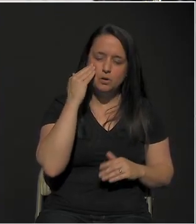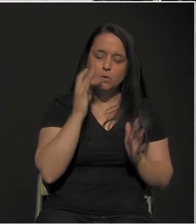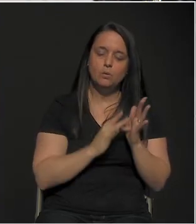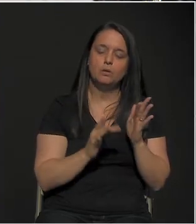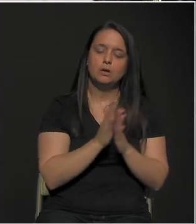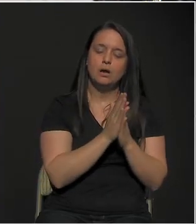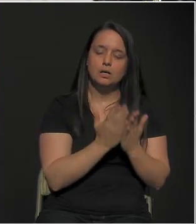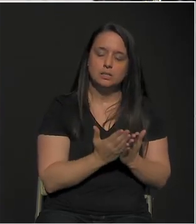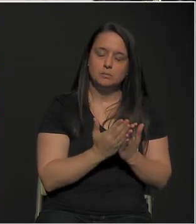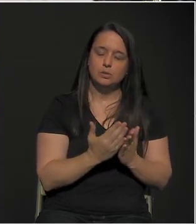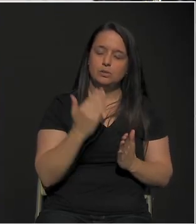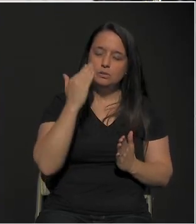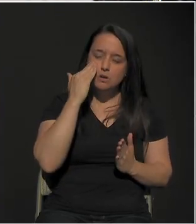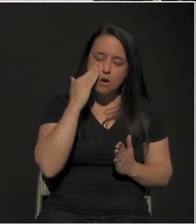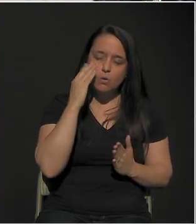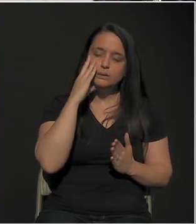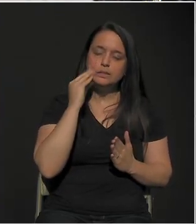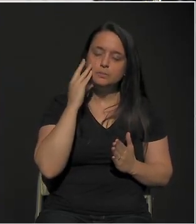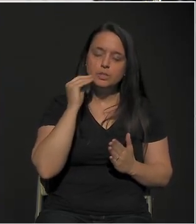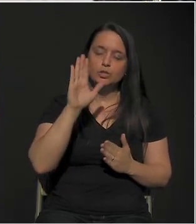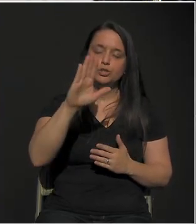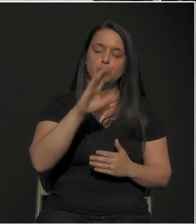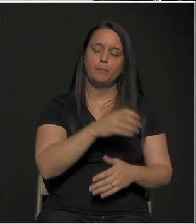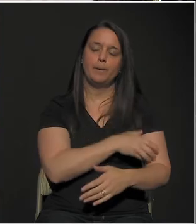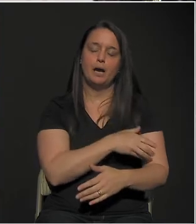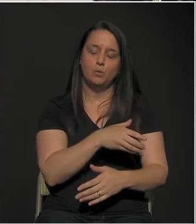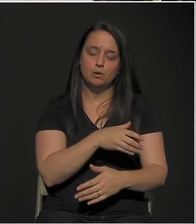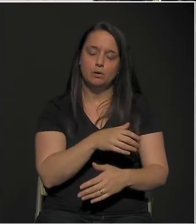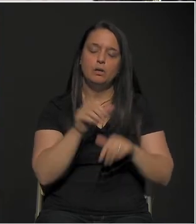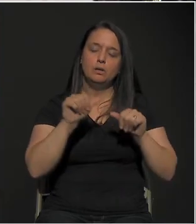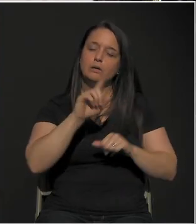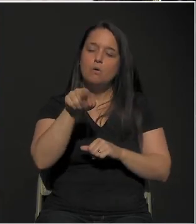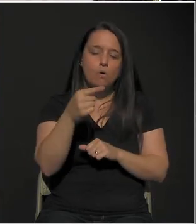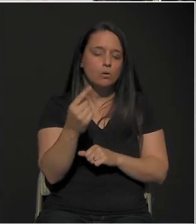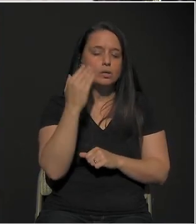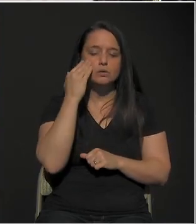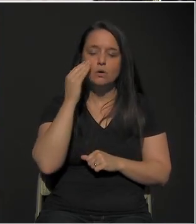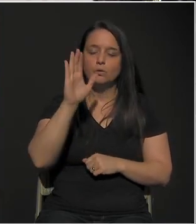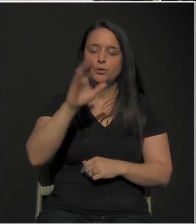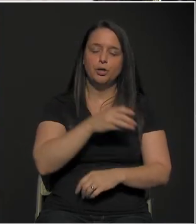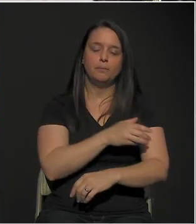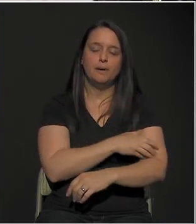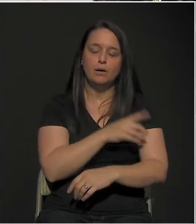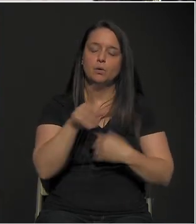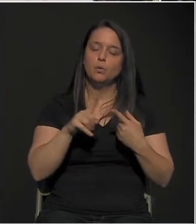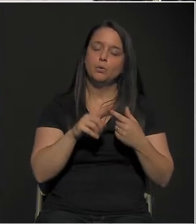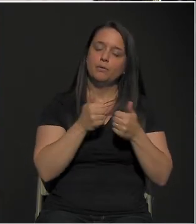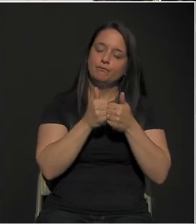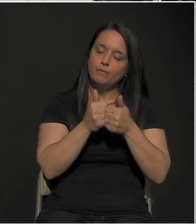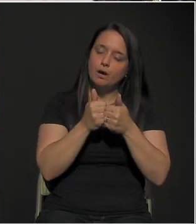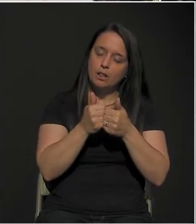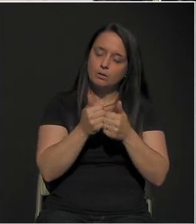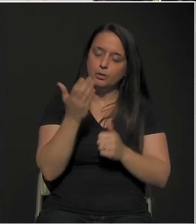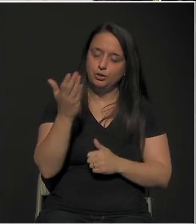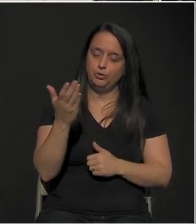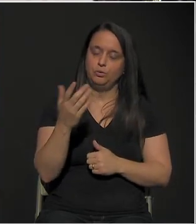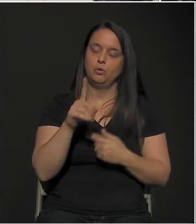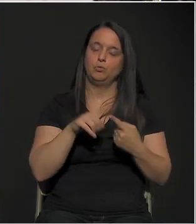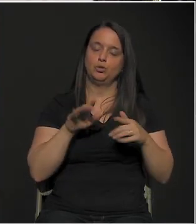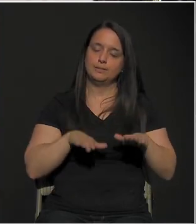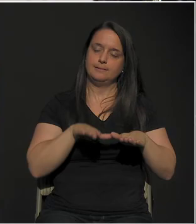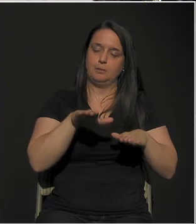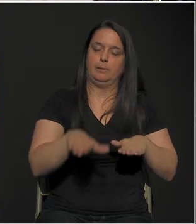and to know your power. And God, I believe we can only know your power when we're faithfully following you, when we're stepping into